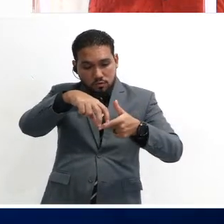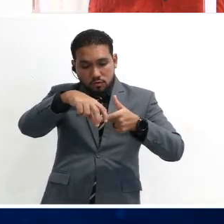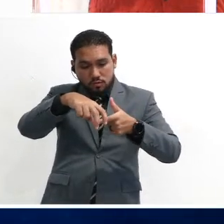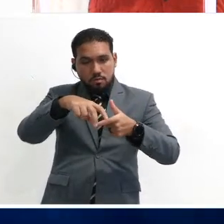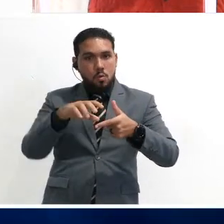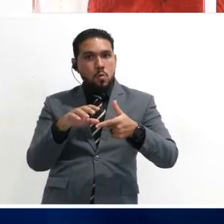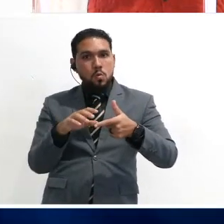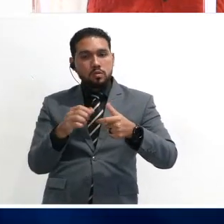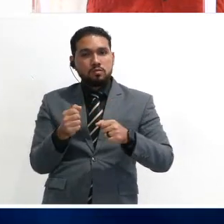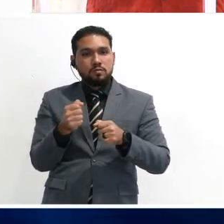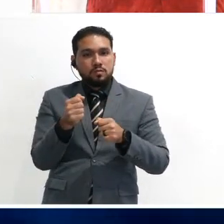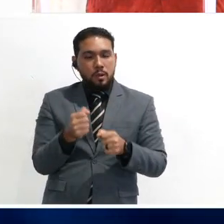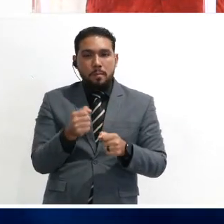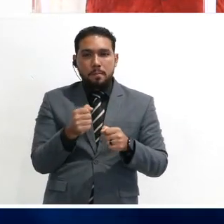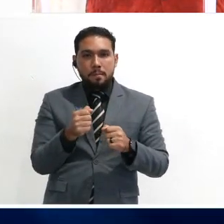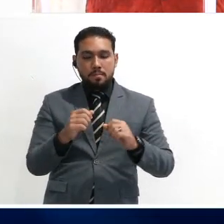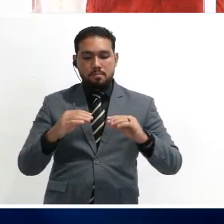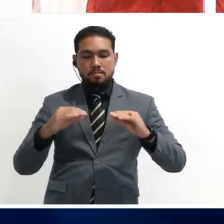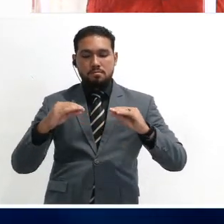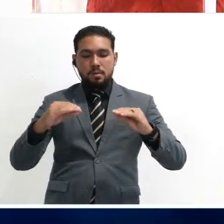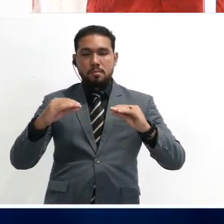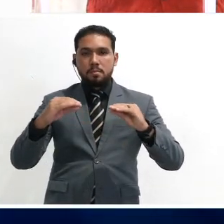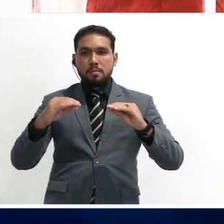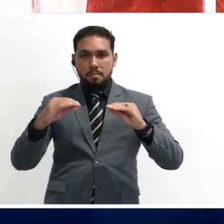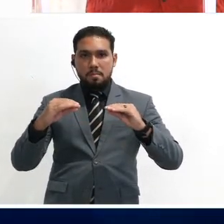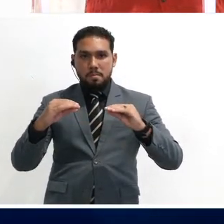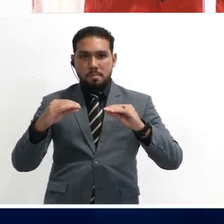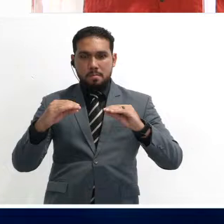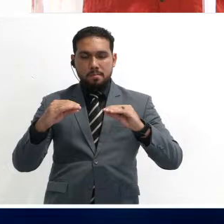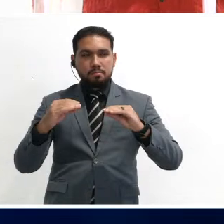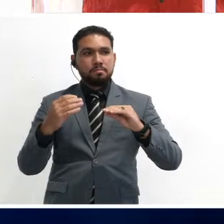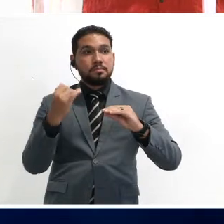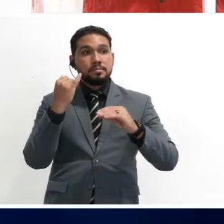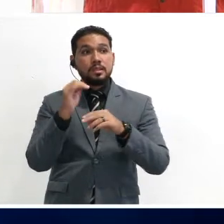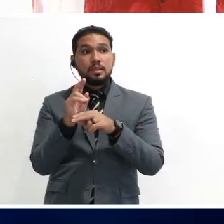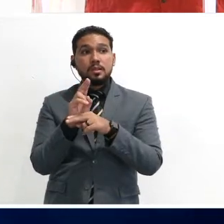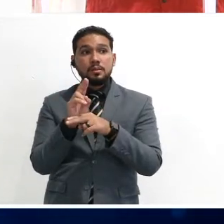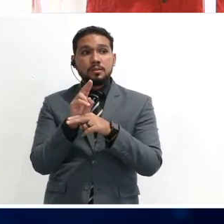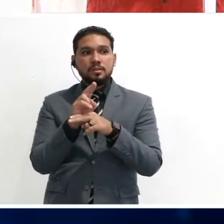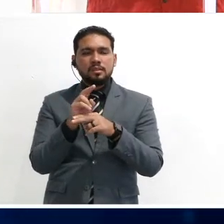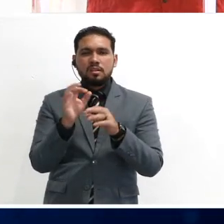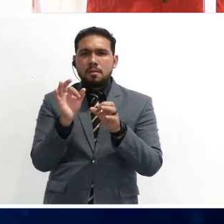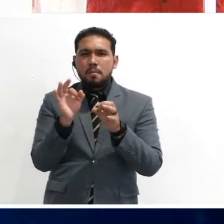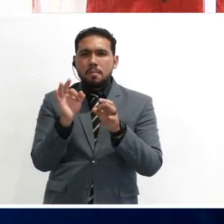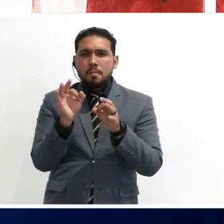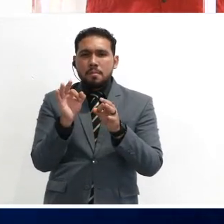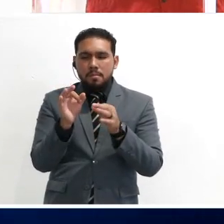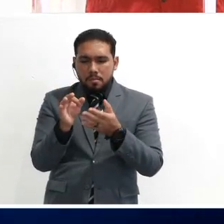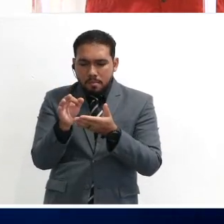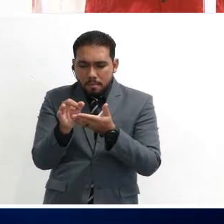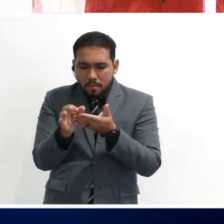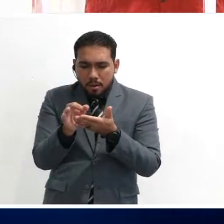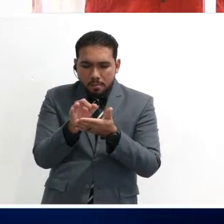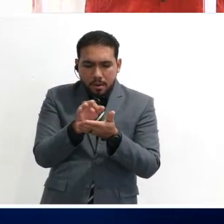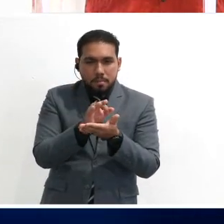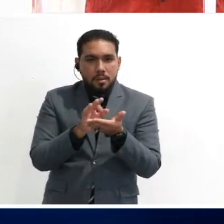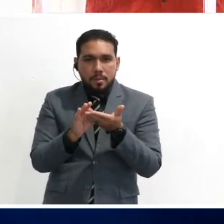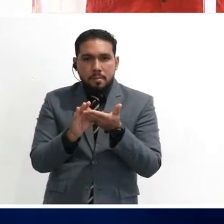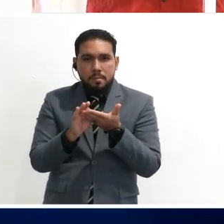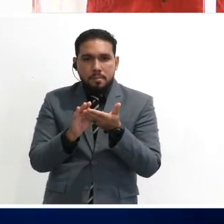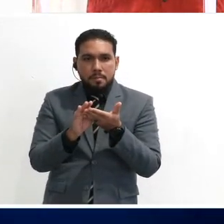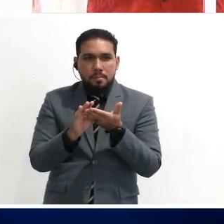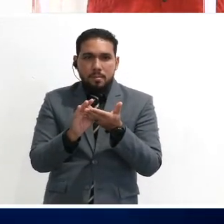kind of supports the solder ball, but also extends the length of that post, means that it can absorb